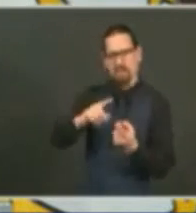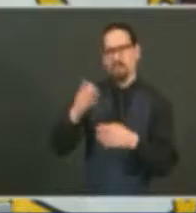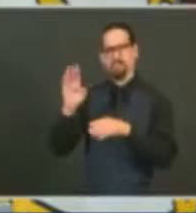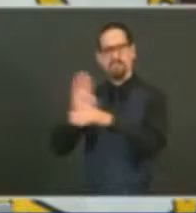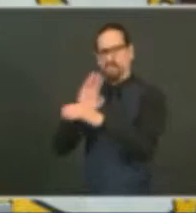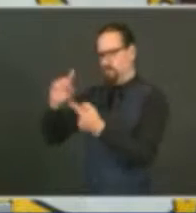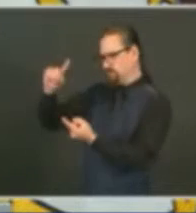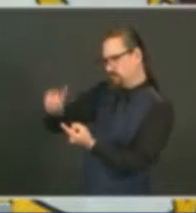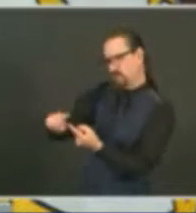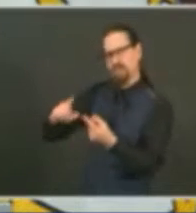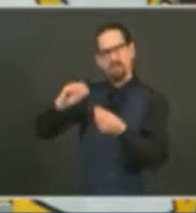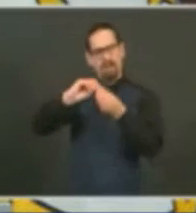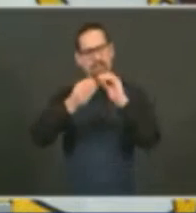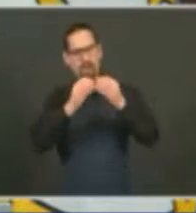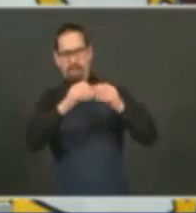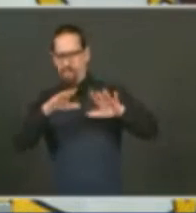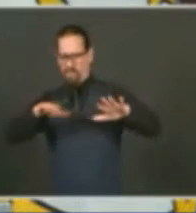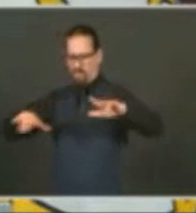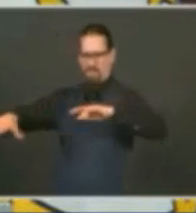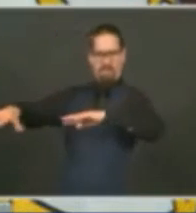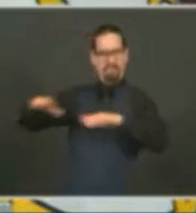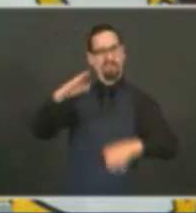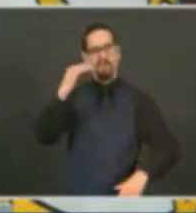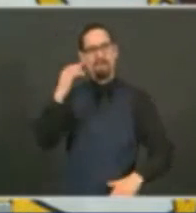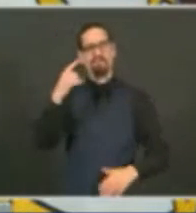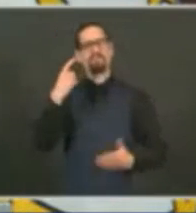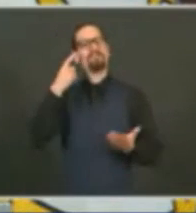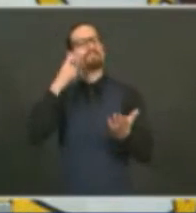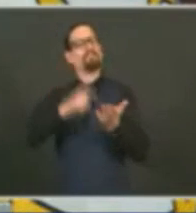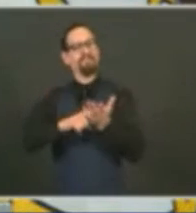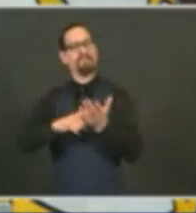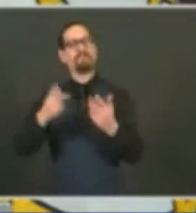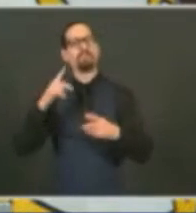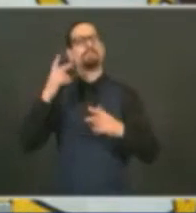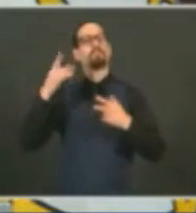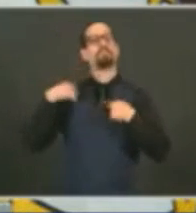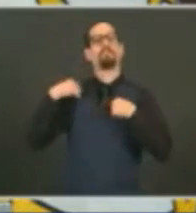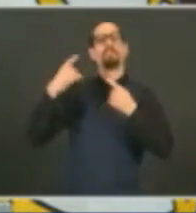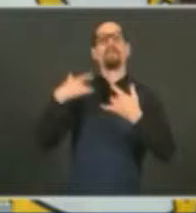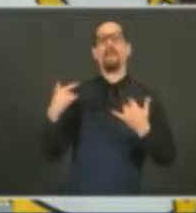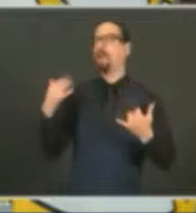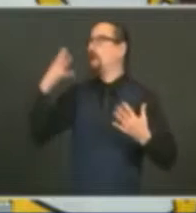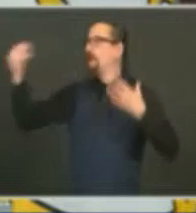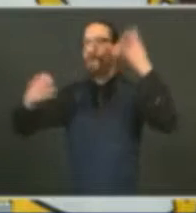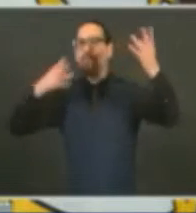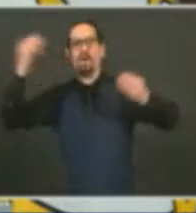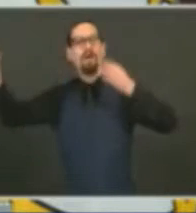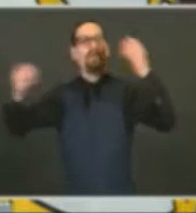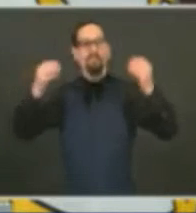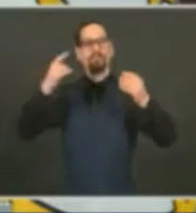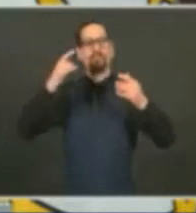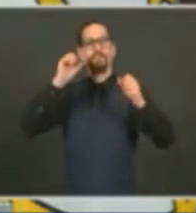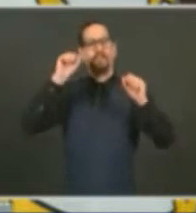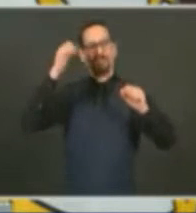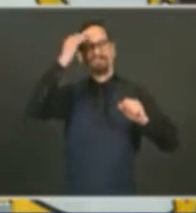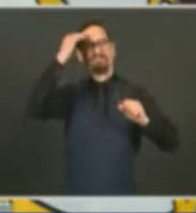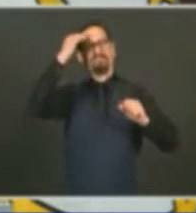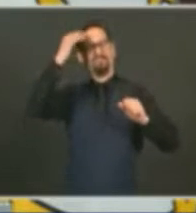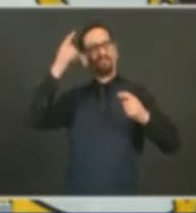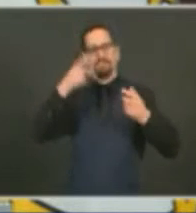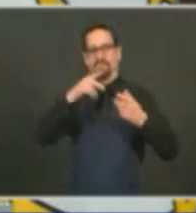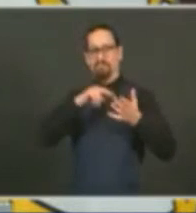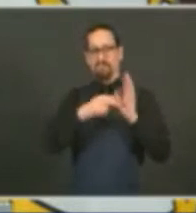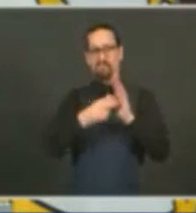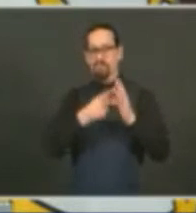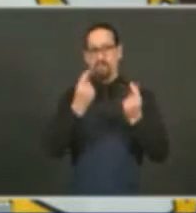know mobility is a good indicator for cases. We've seen that in Rhode Island. We saw it in the spring. In the spring, we